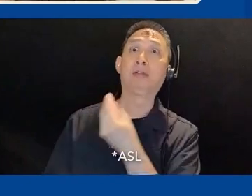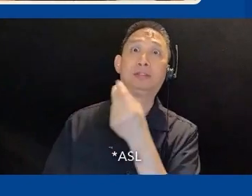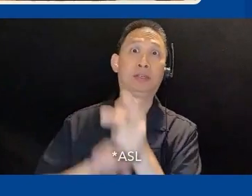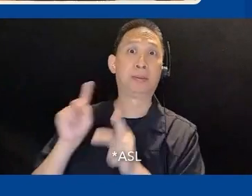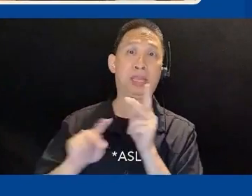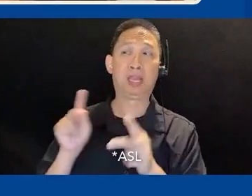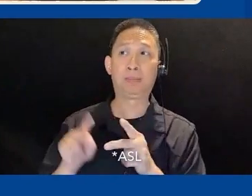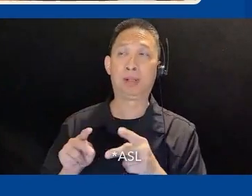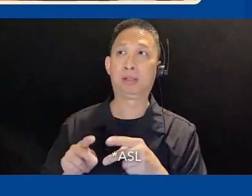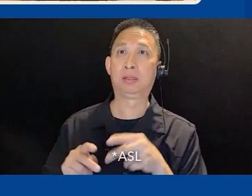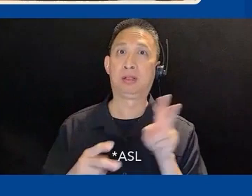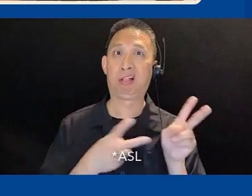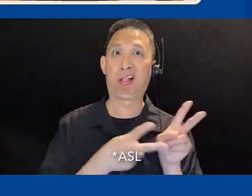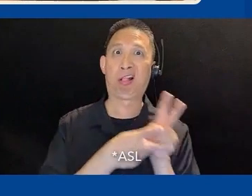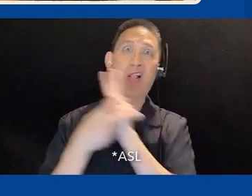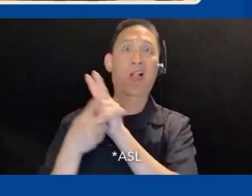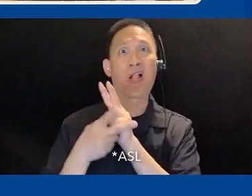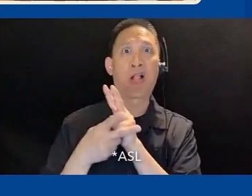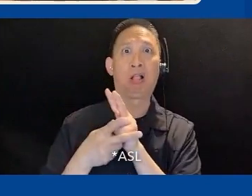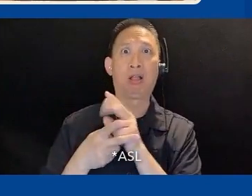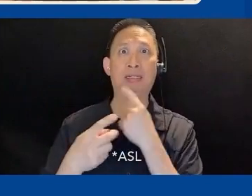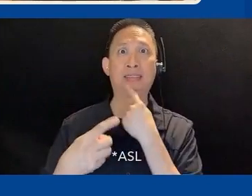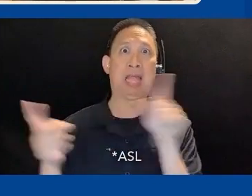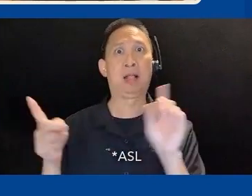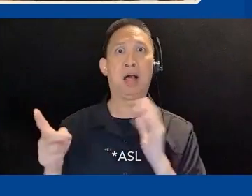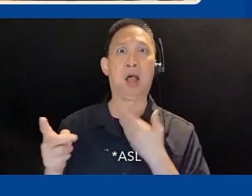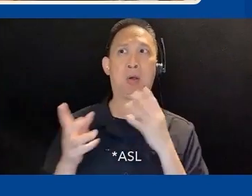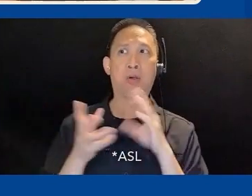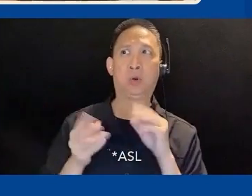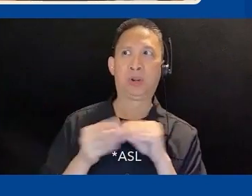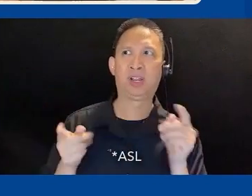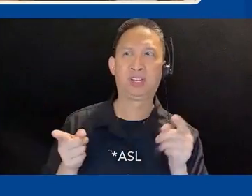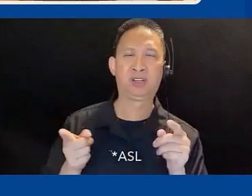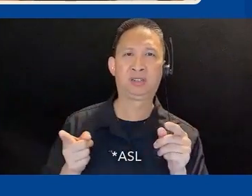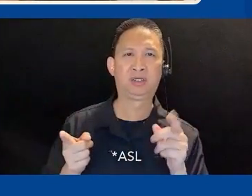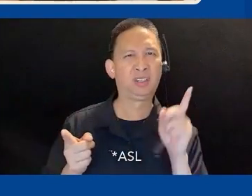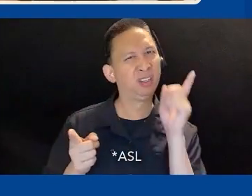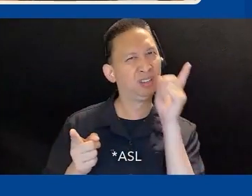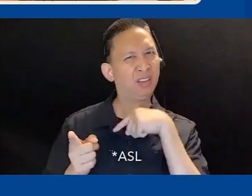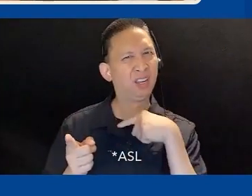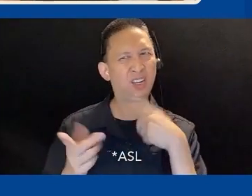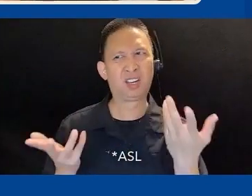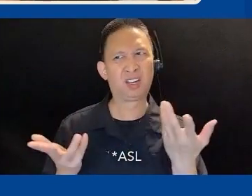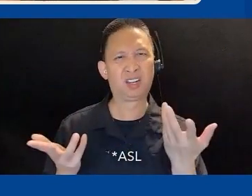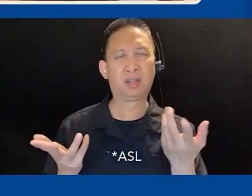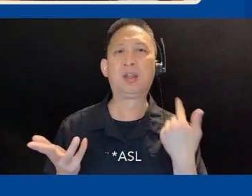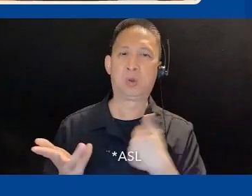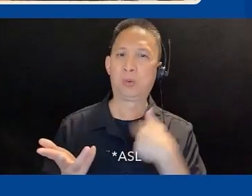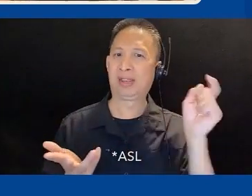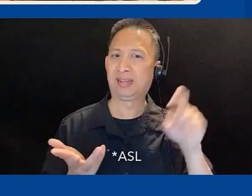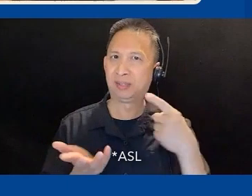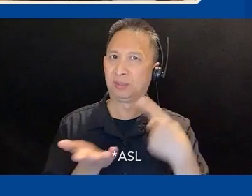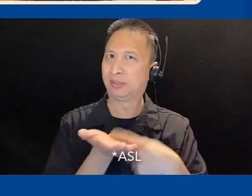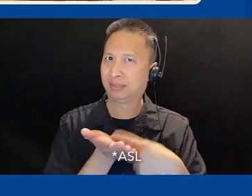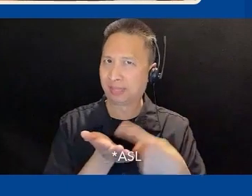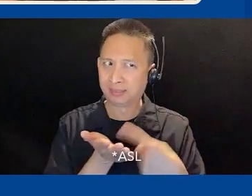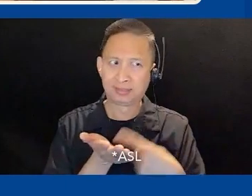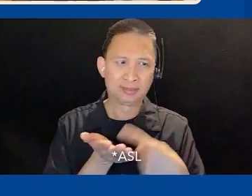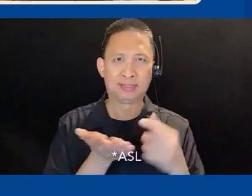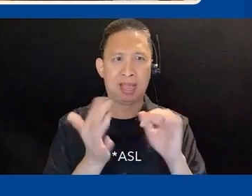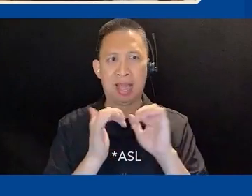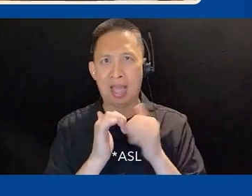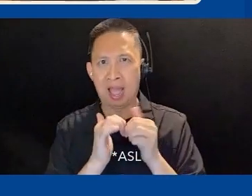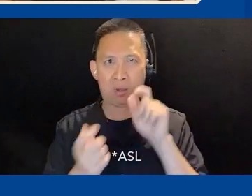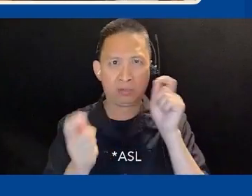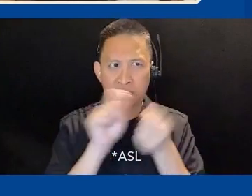the results. And so we have to become part of the discourse. And that's certainly one of the main reasons why I wanted to get into filmmaking in